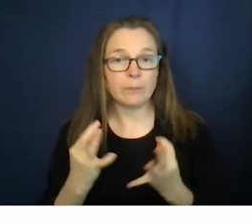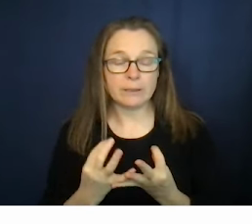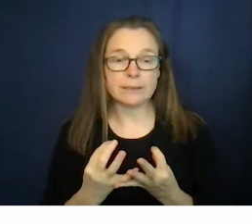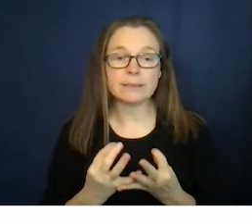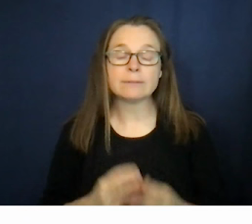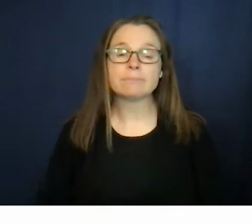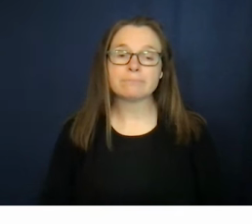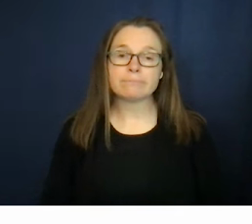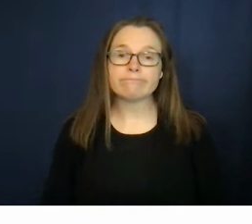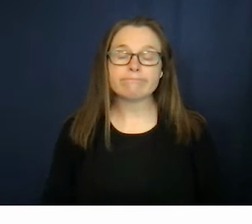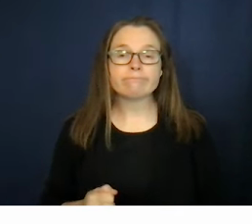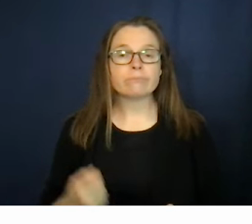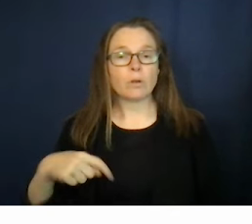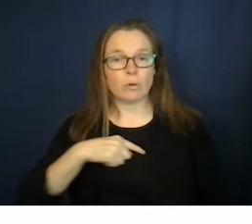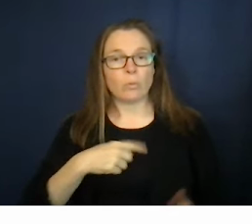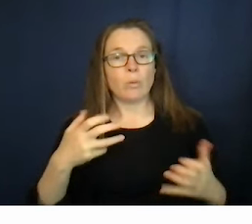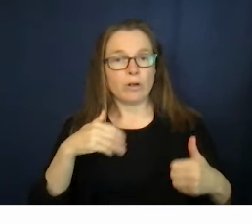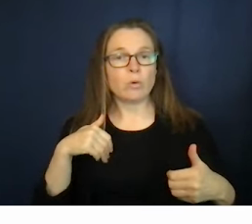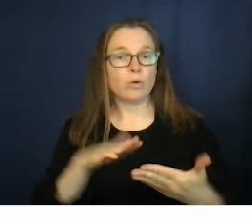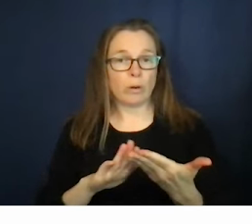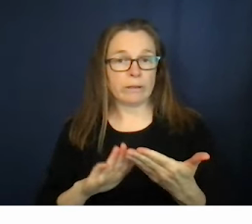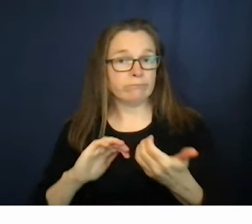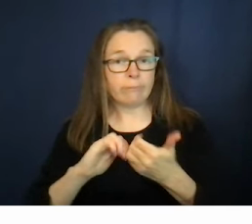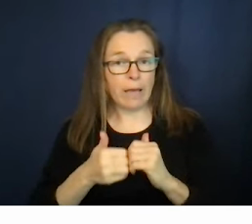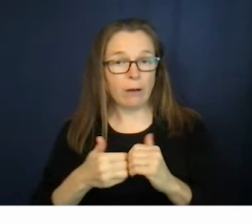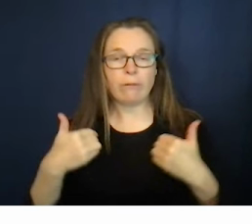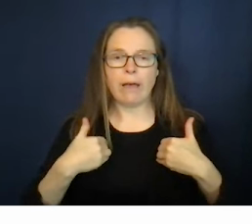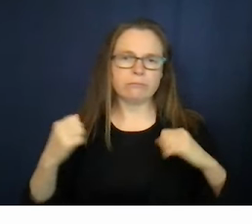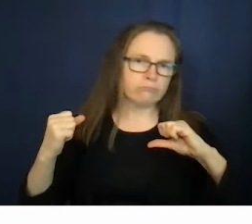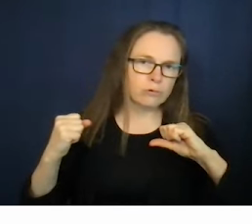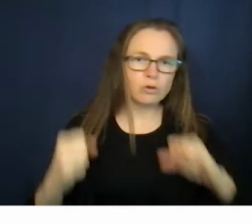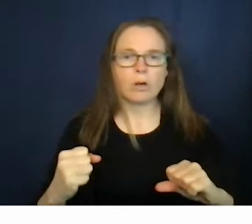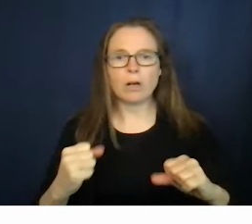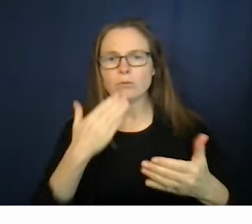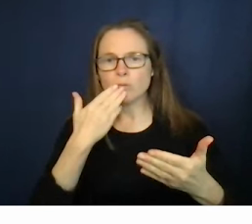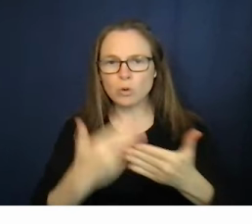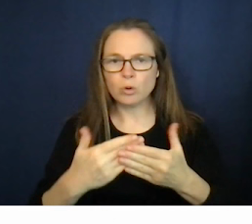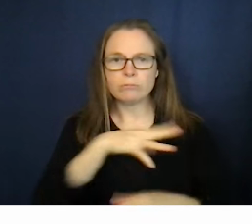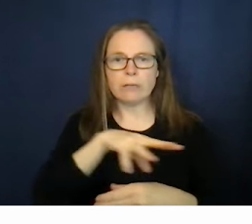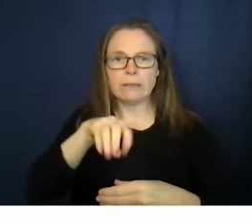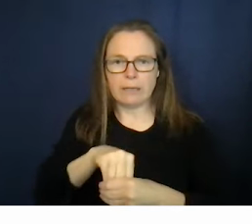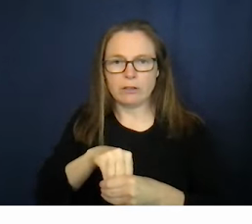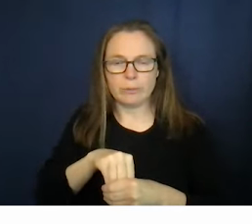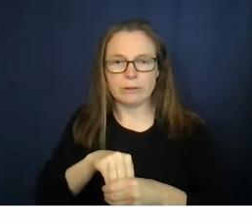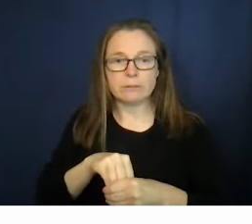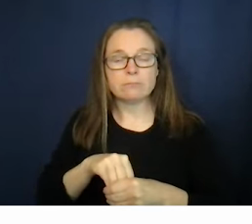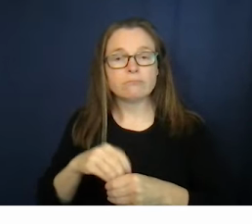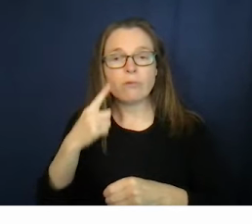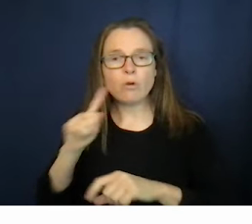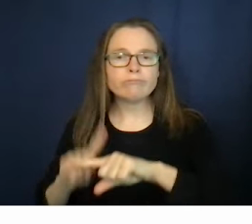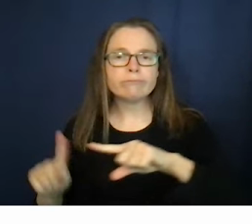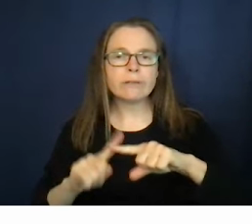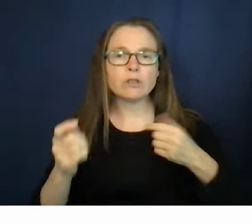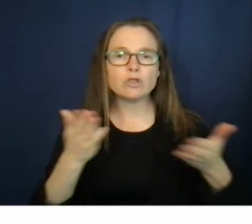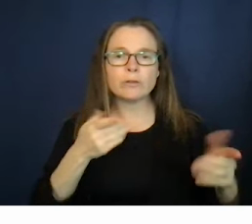We intend to address this by having a robust engagement in the different service